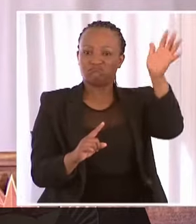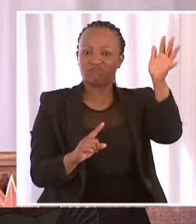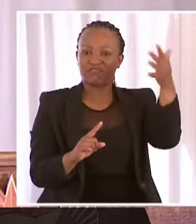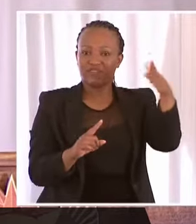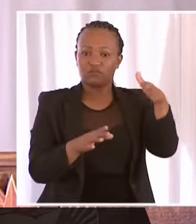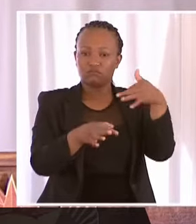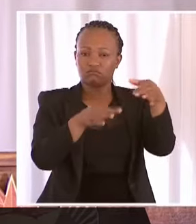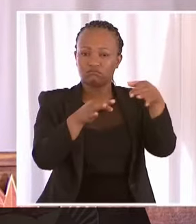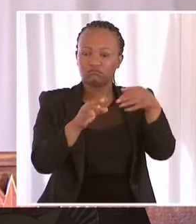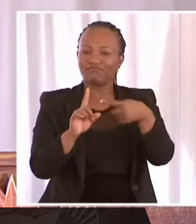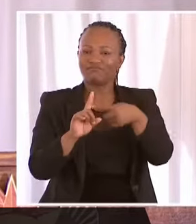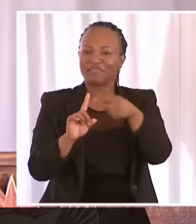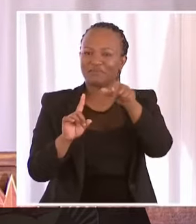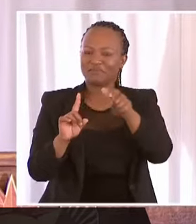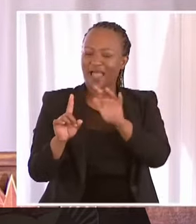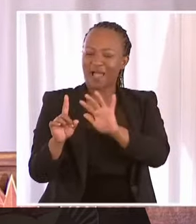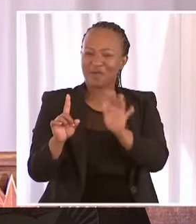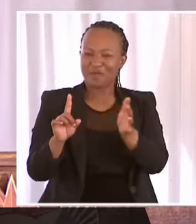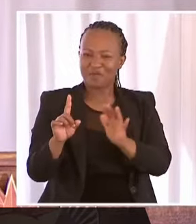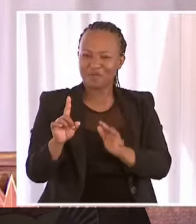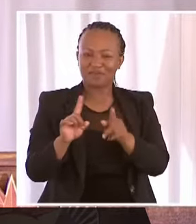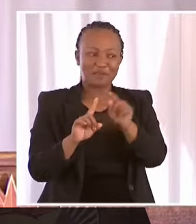him.